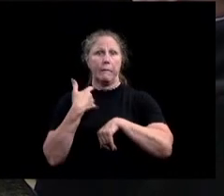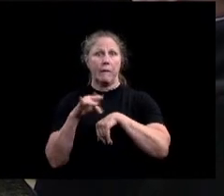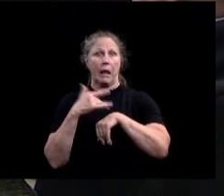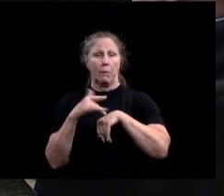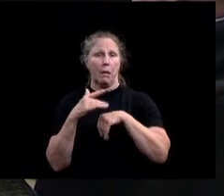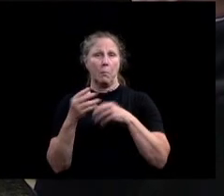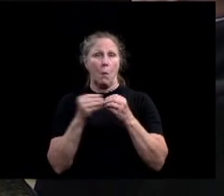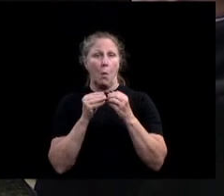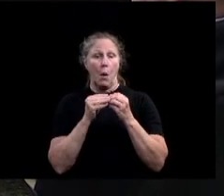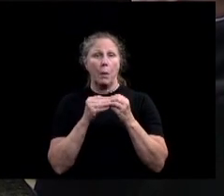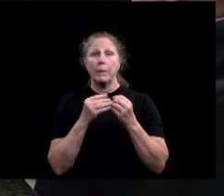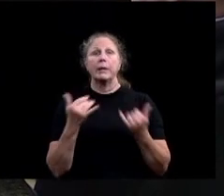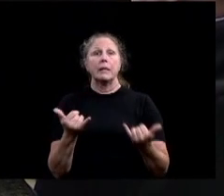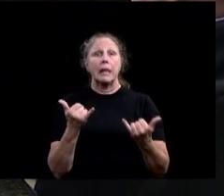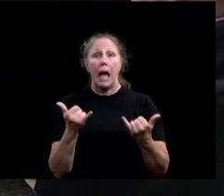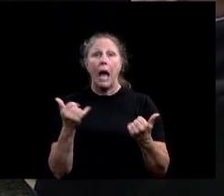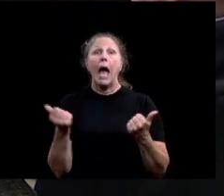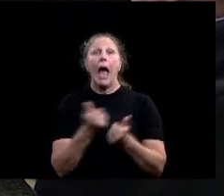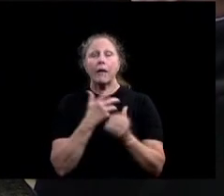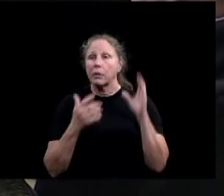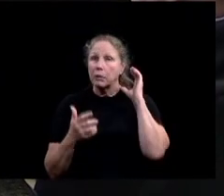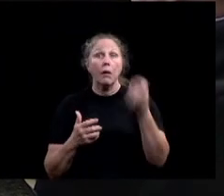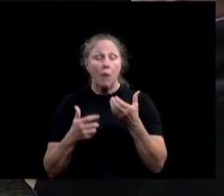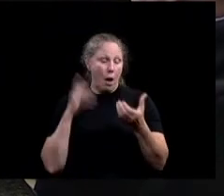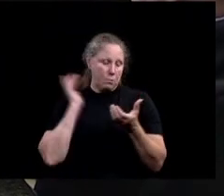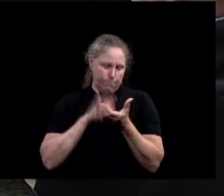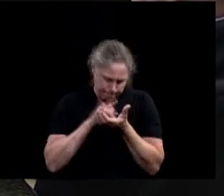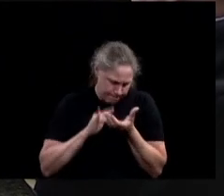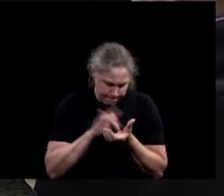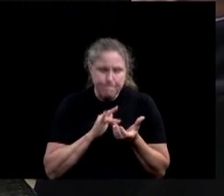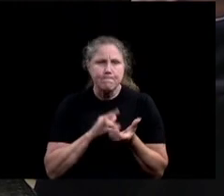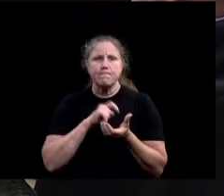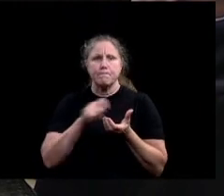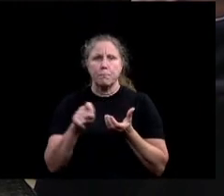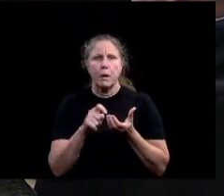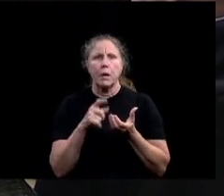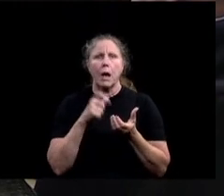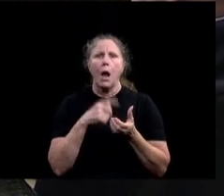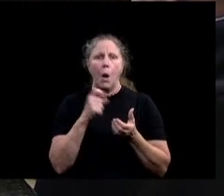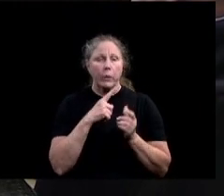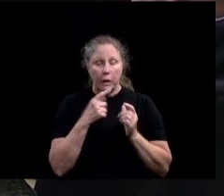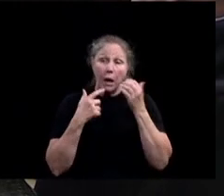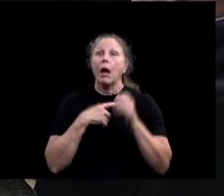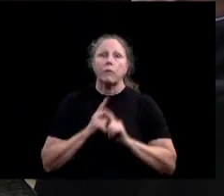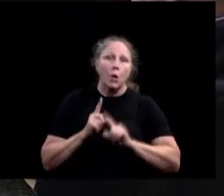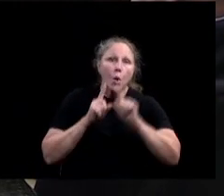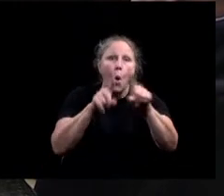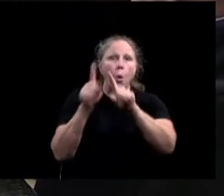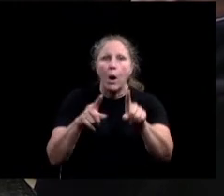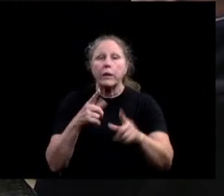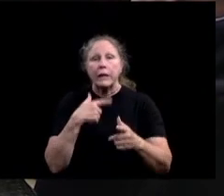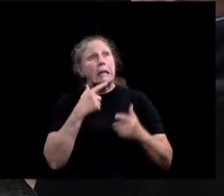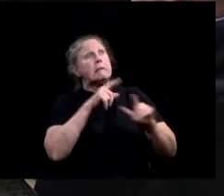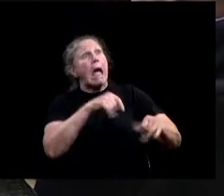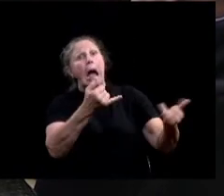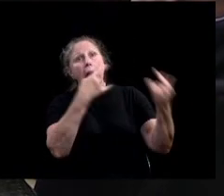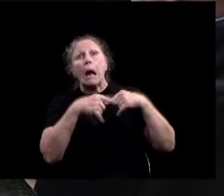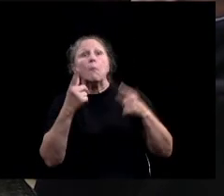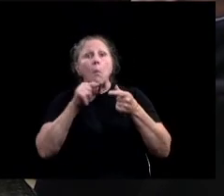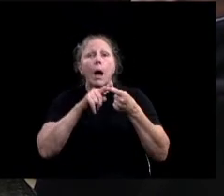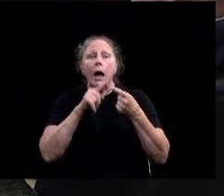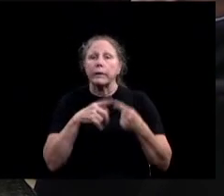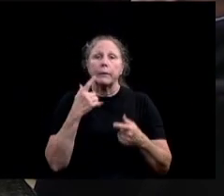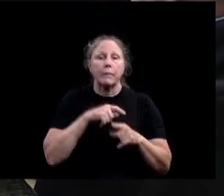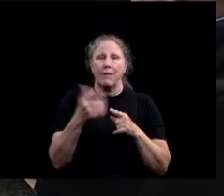and so every call is an in progress call, and everybody wants you there immediately, and you may get 15 calls for each incident that's going on